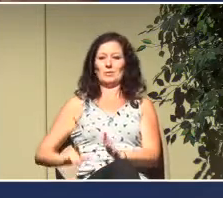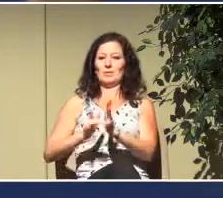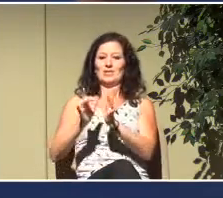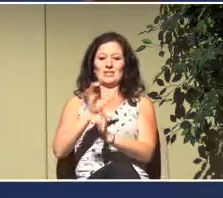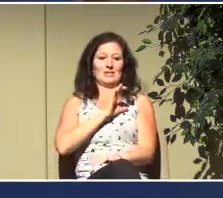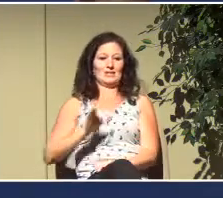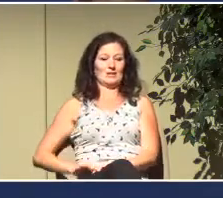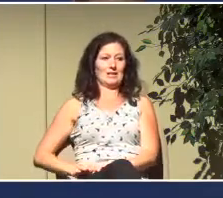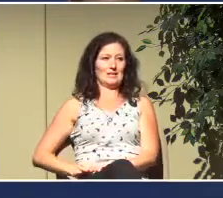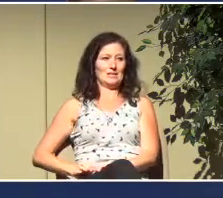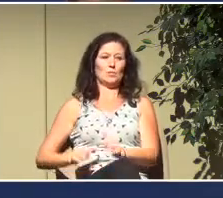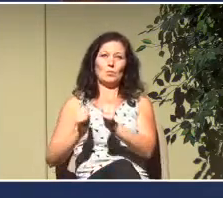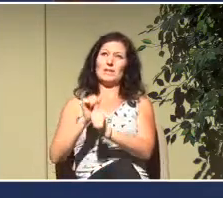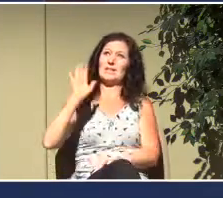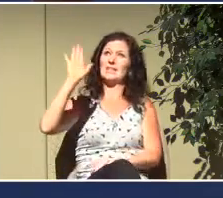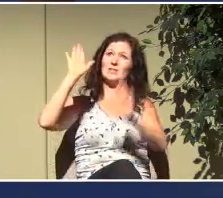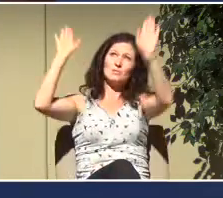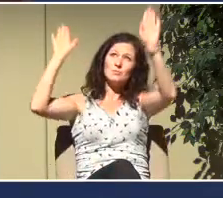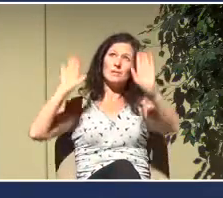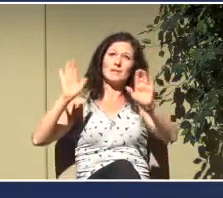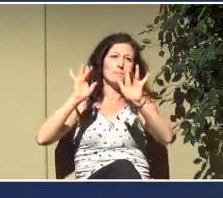us new birth